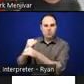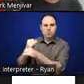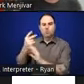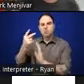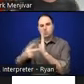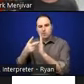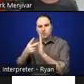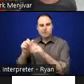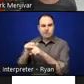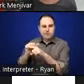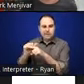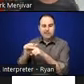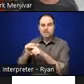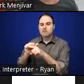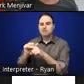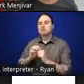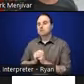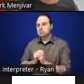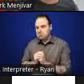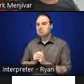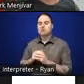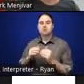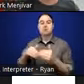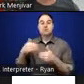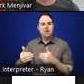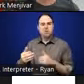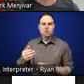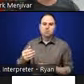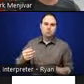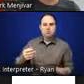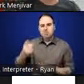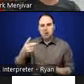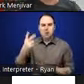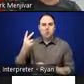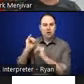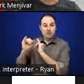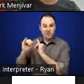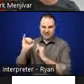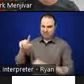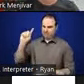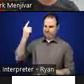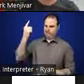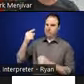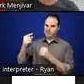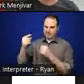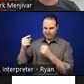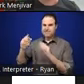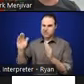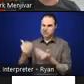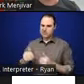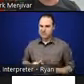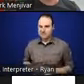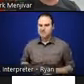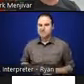then did a couple of interviews. And so that was really my first introduction. I also just want to shout out a dear friend